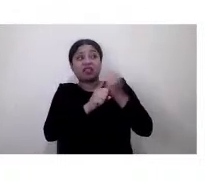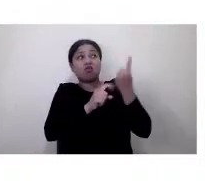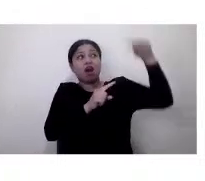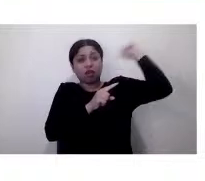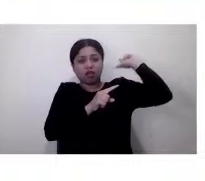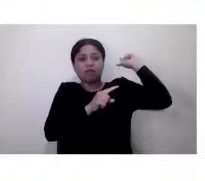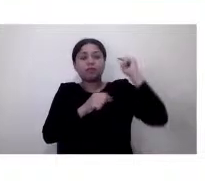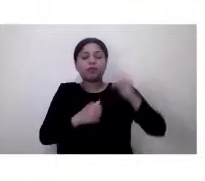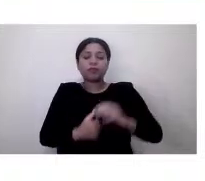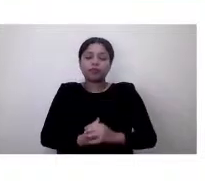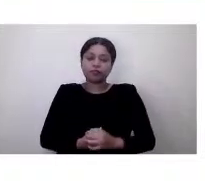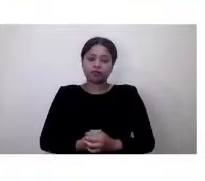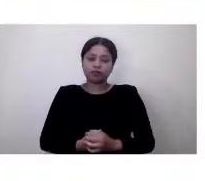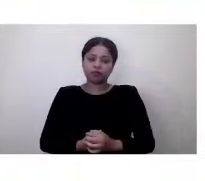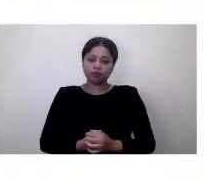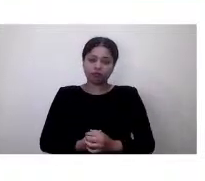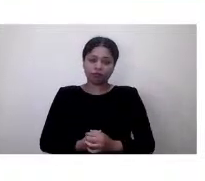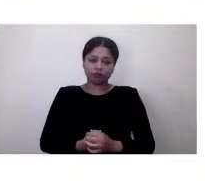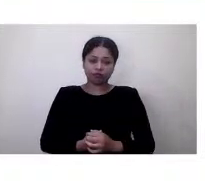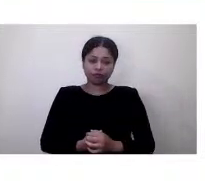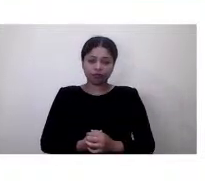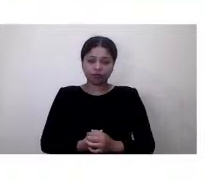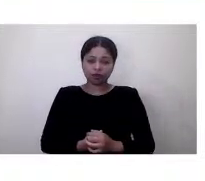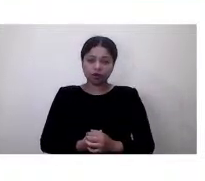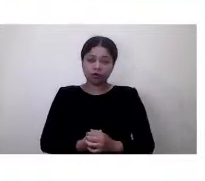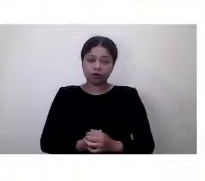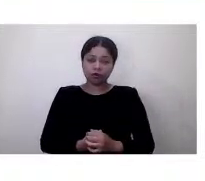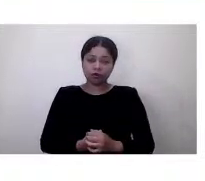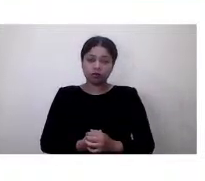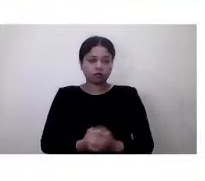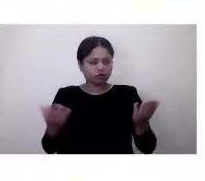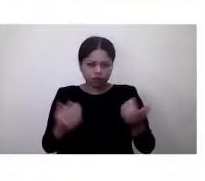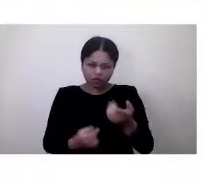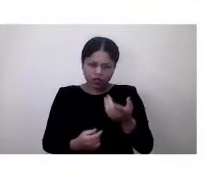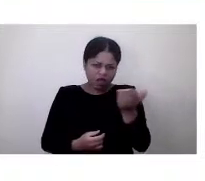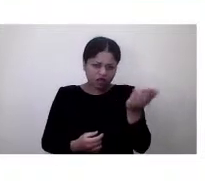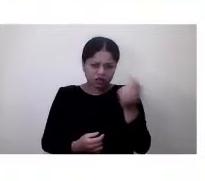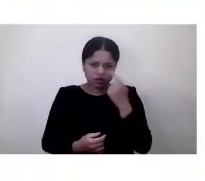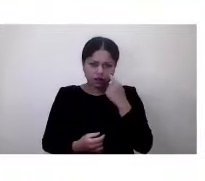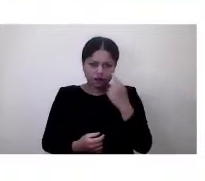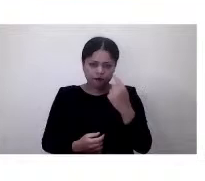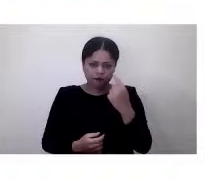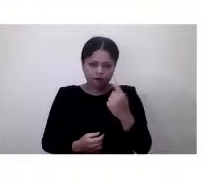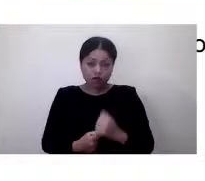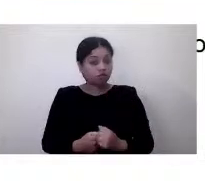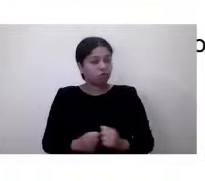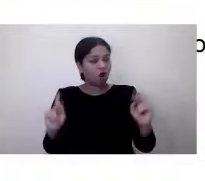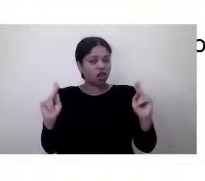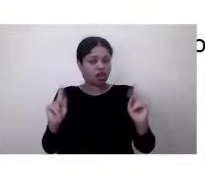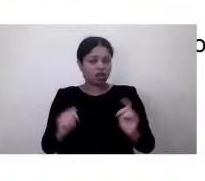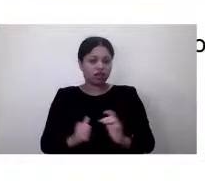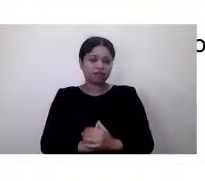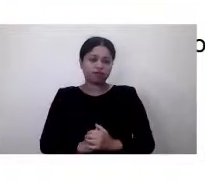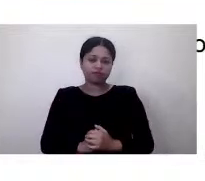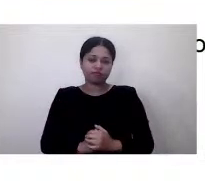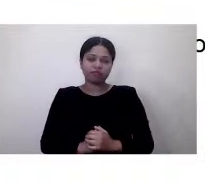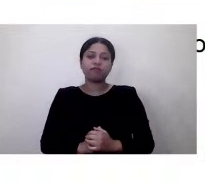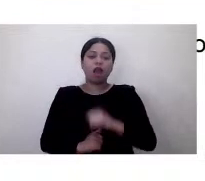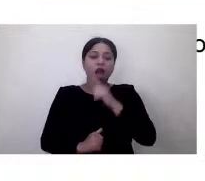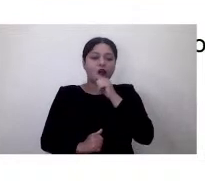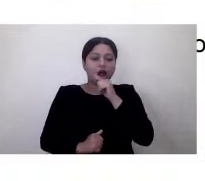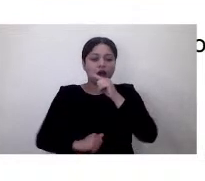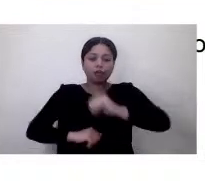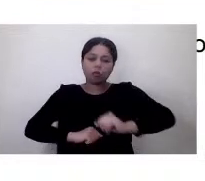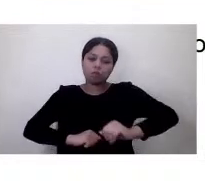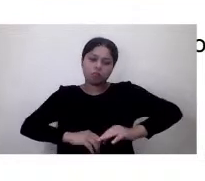How about this one? Yes, flooding. There were historical